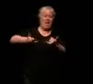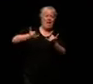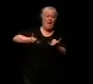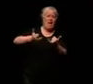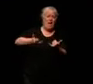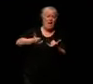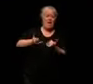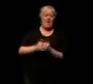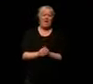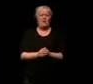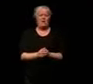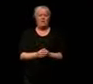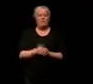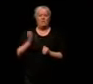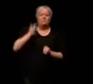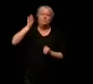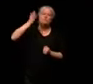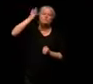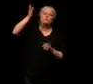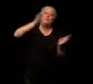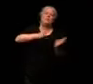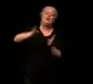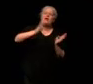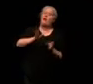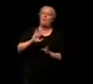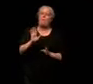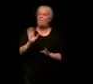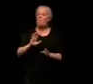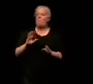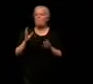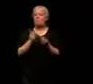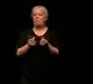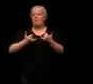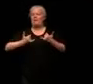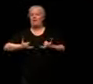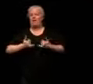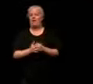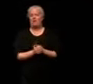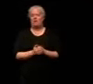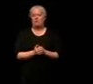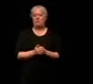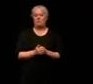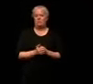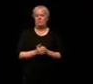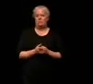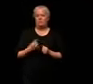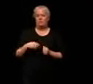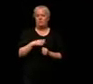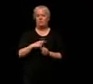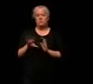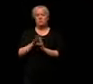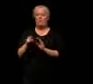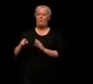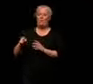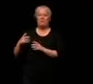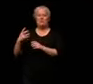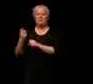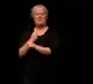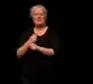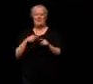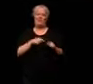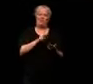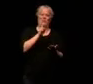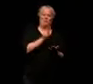And to do that. We do not need to choose between winners and losers in our economy. Or points